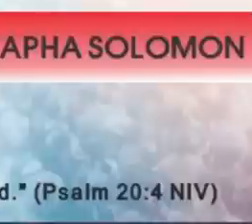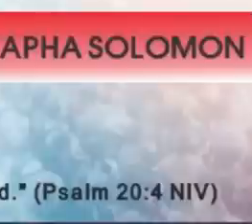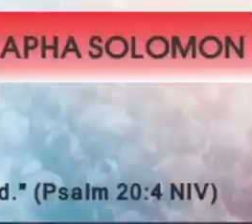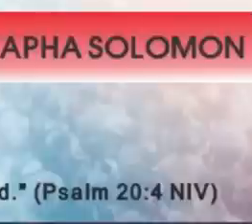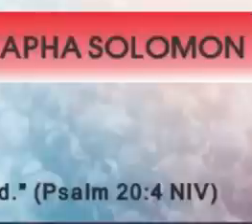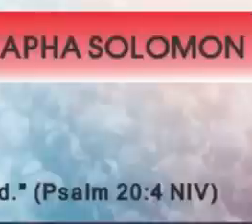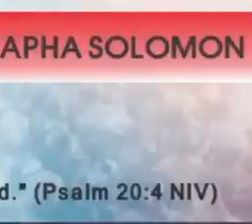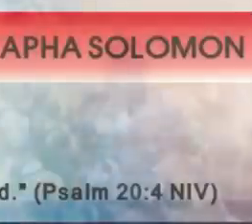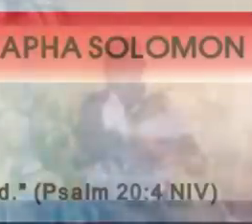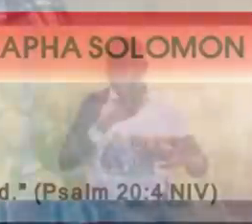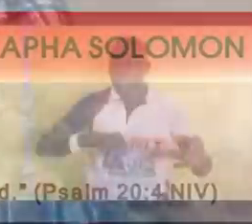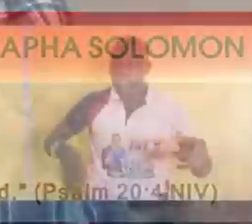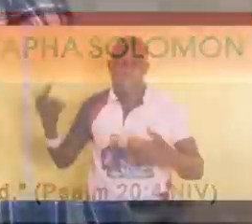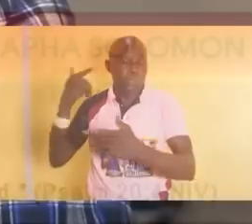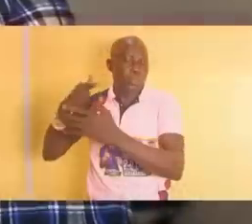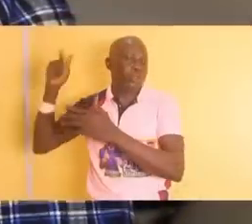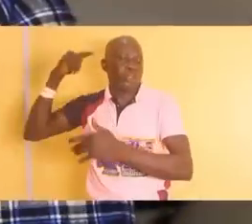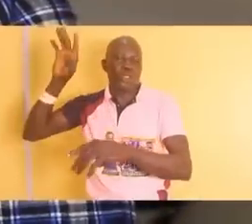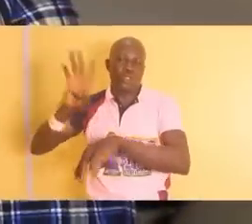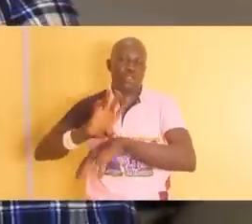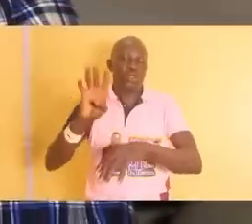101 52 98 950. See the Friday church.